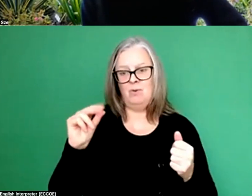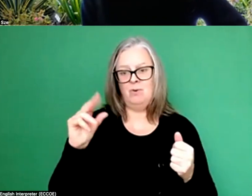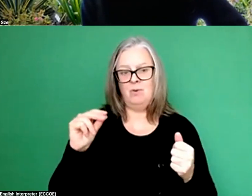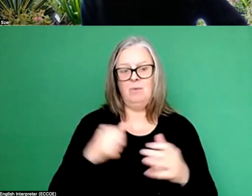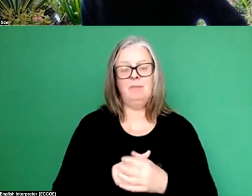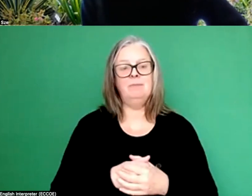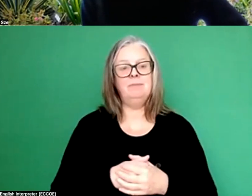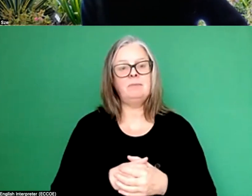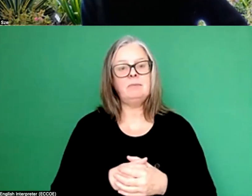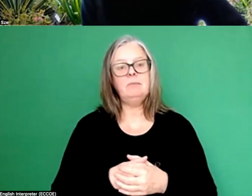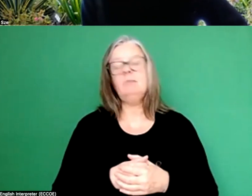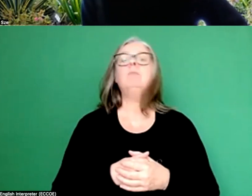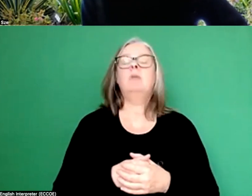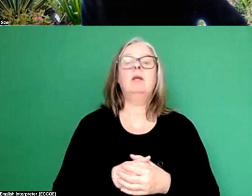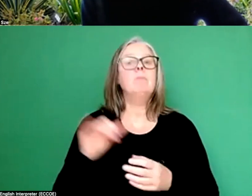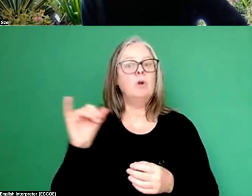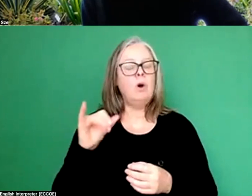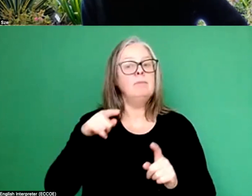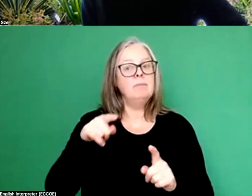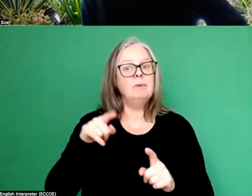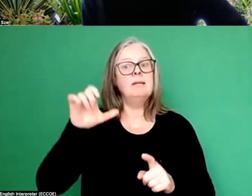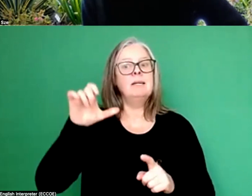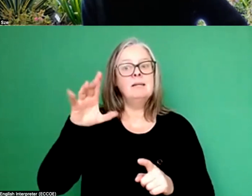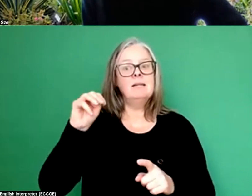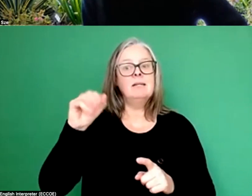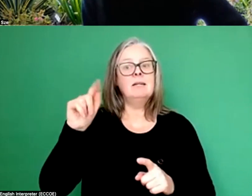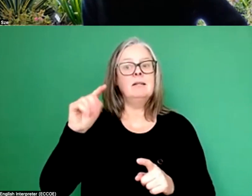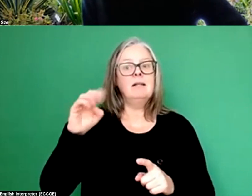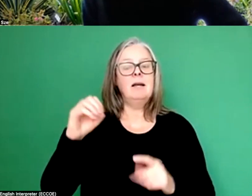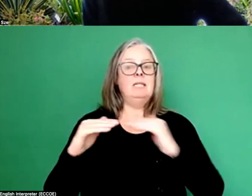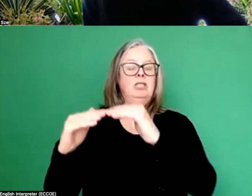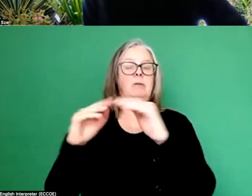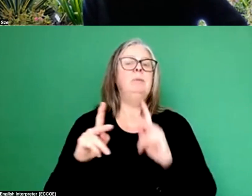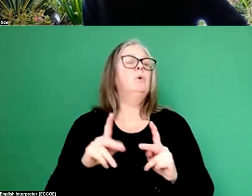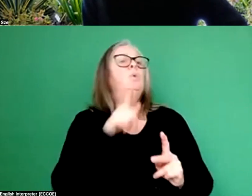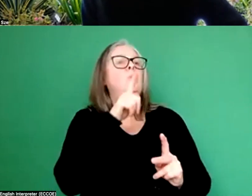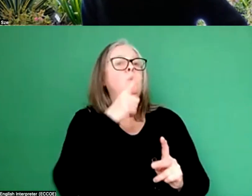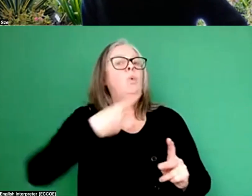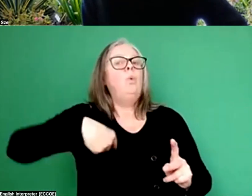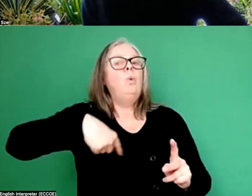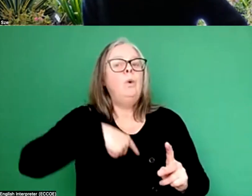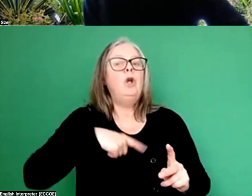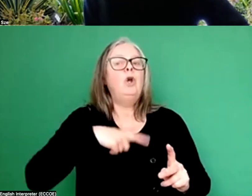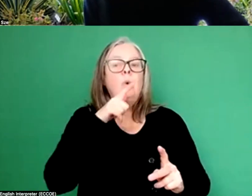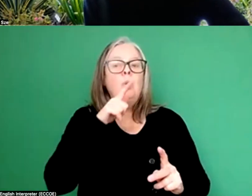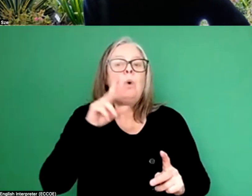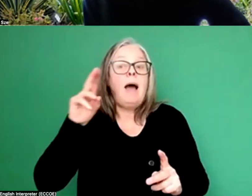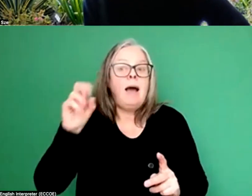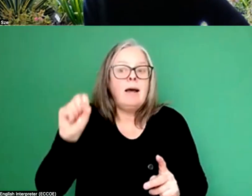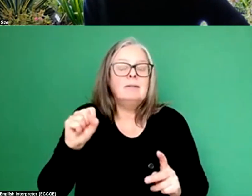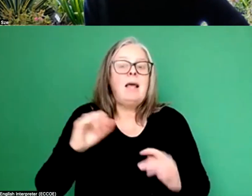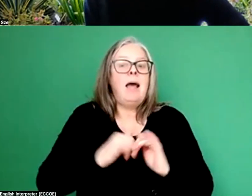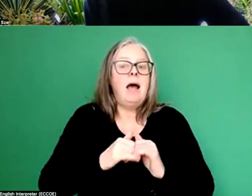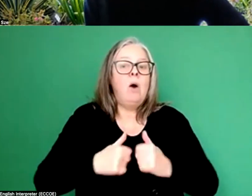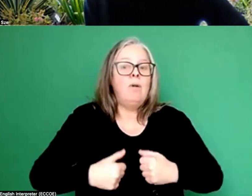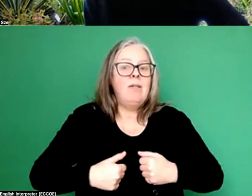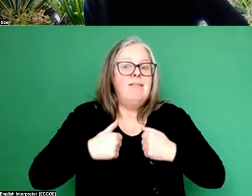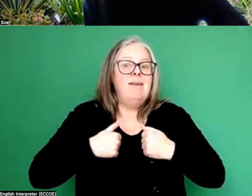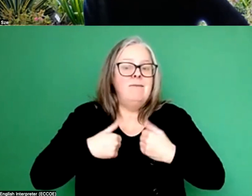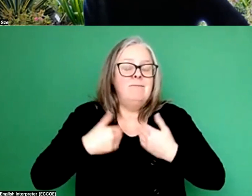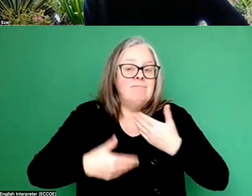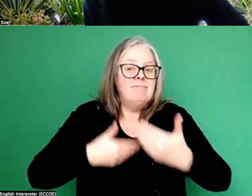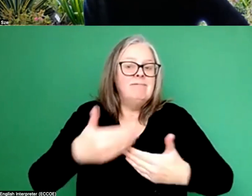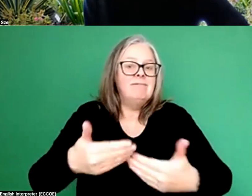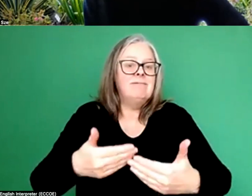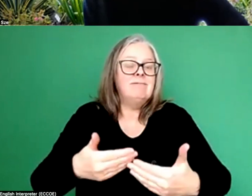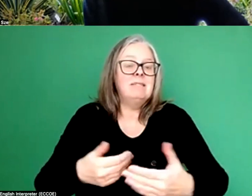who is the we, and who is the us, and how do we live, and, you know, they